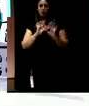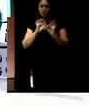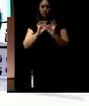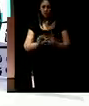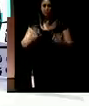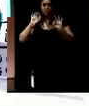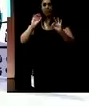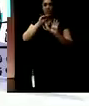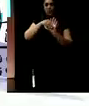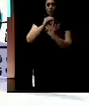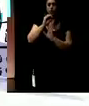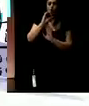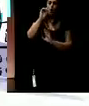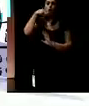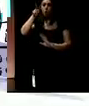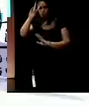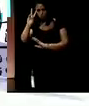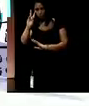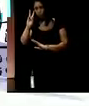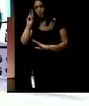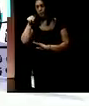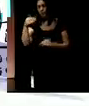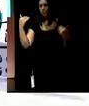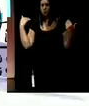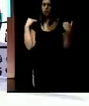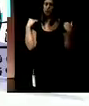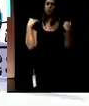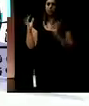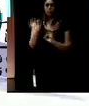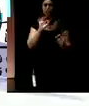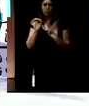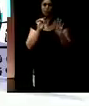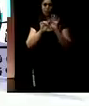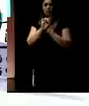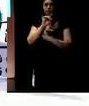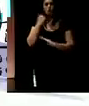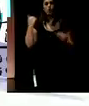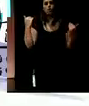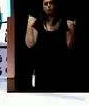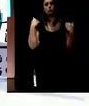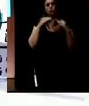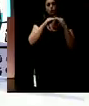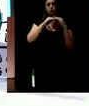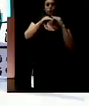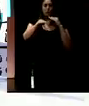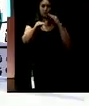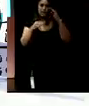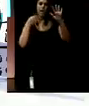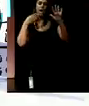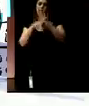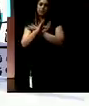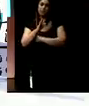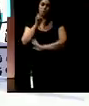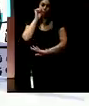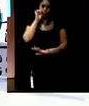is a specialized United Nations organization in charge with the promotion and development of responsible development,